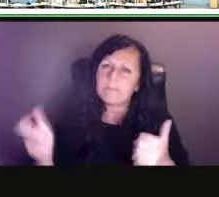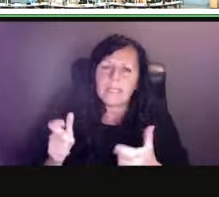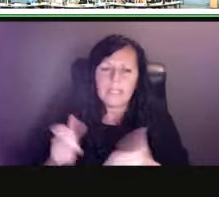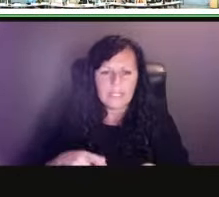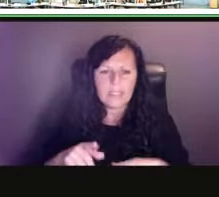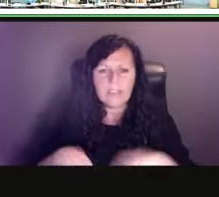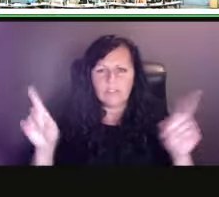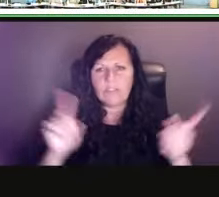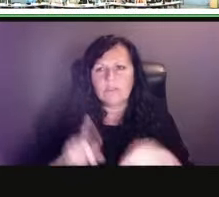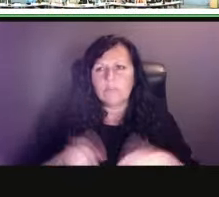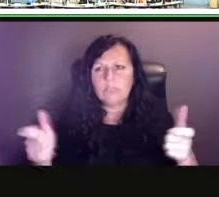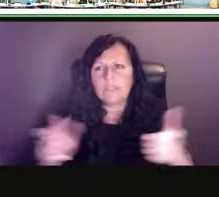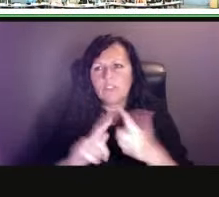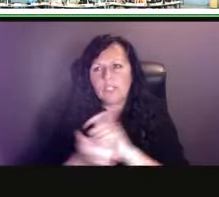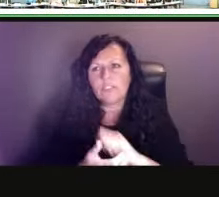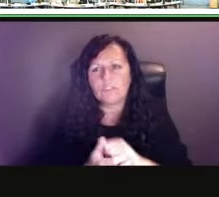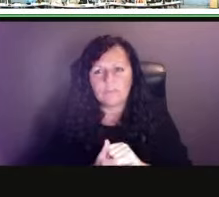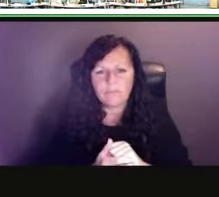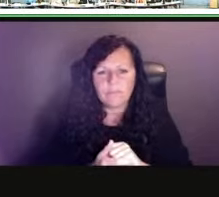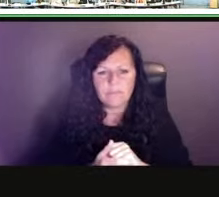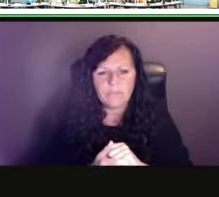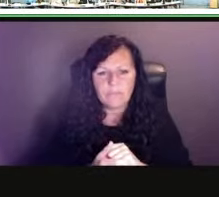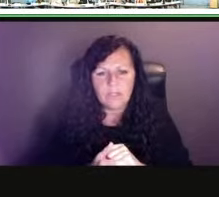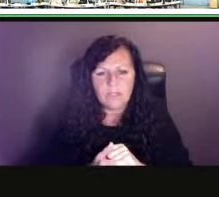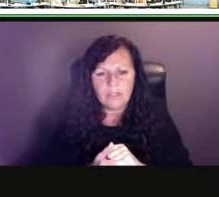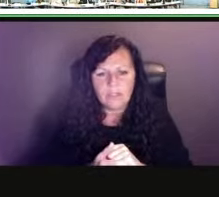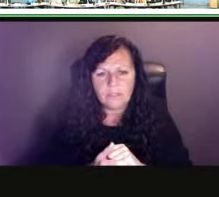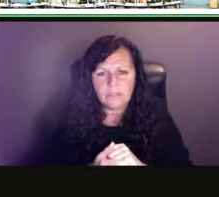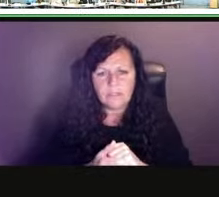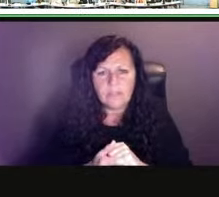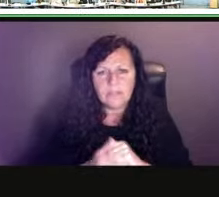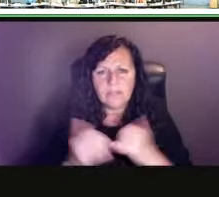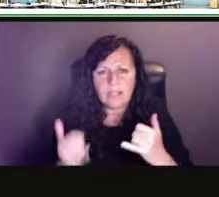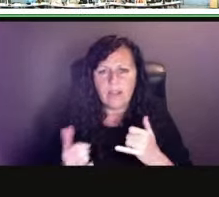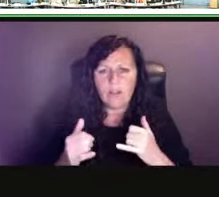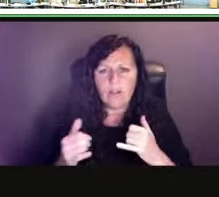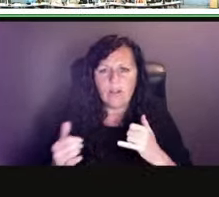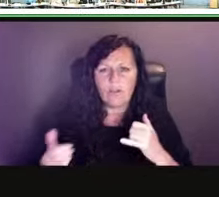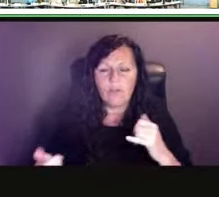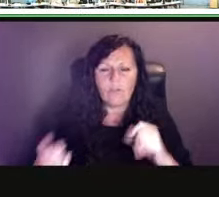them. It's got to place us back to